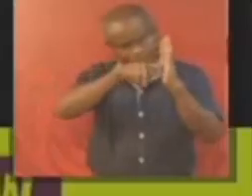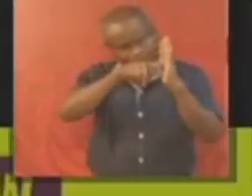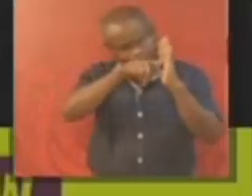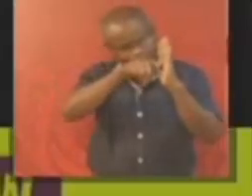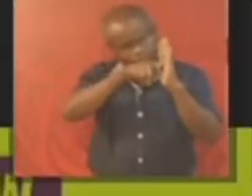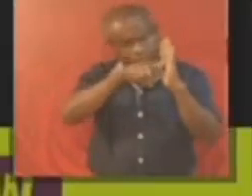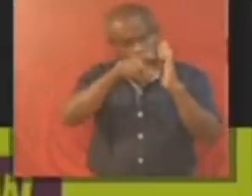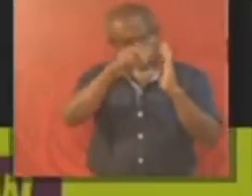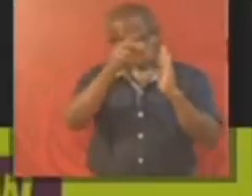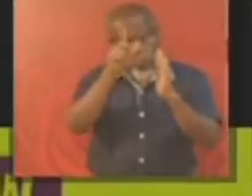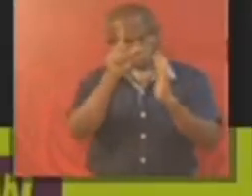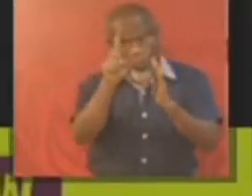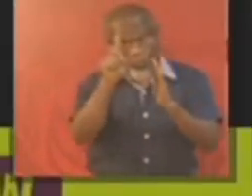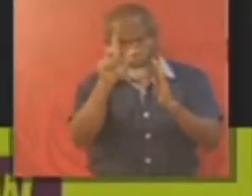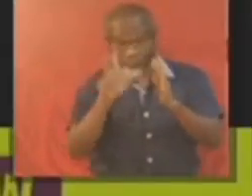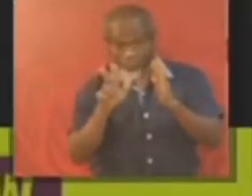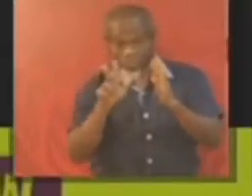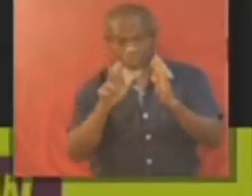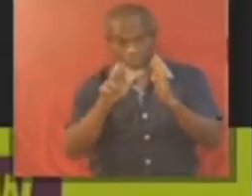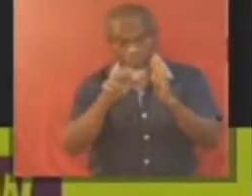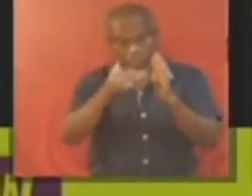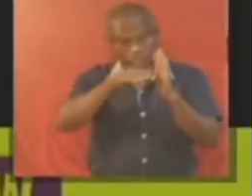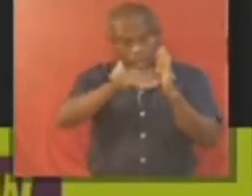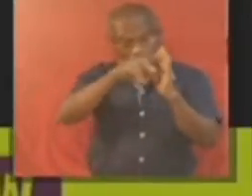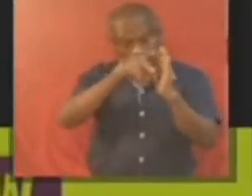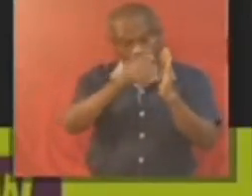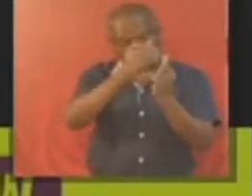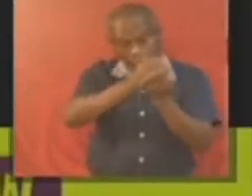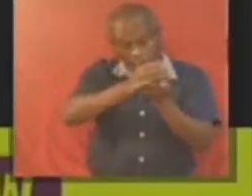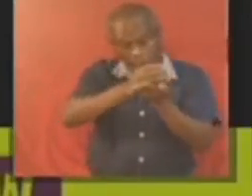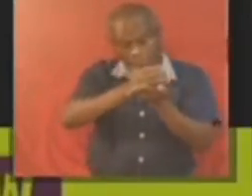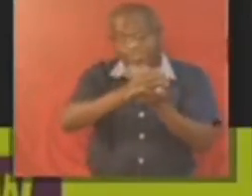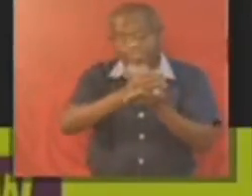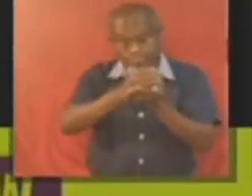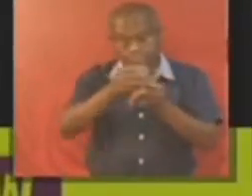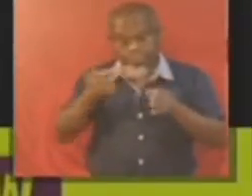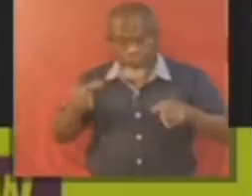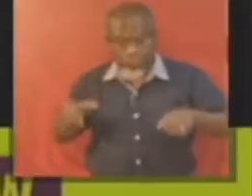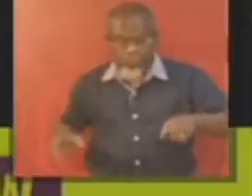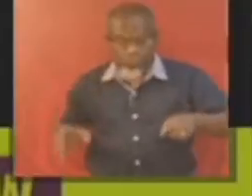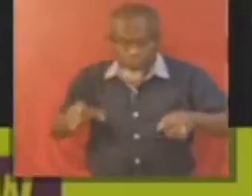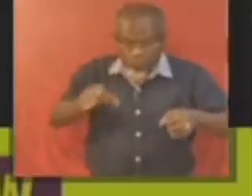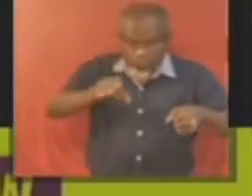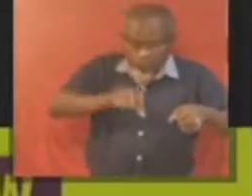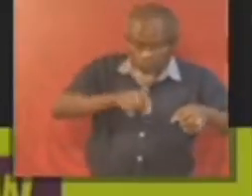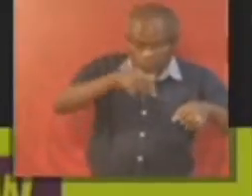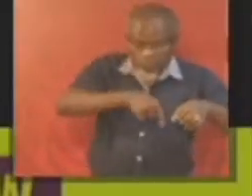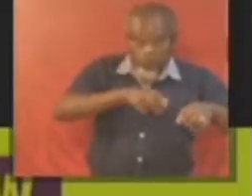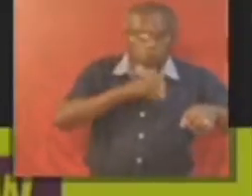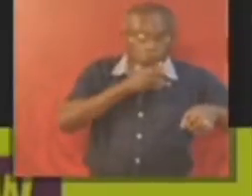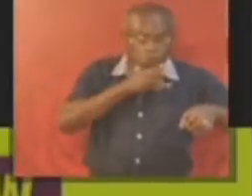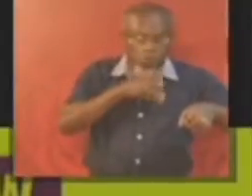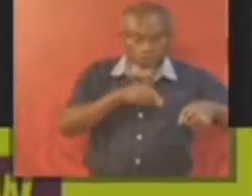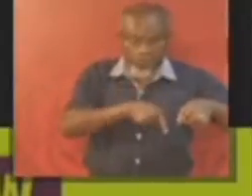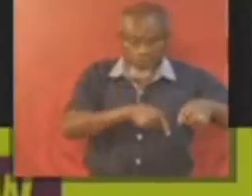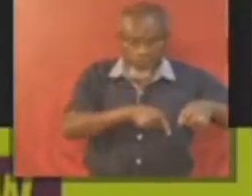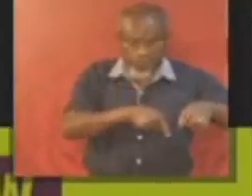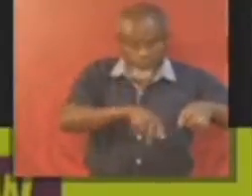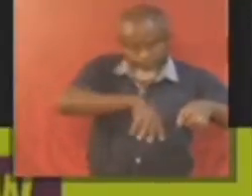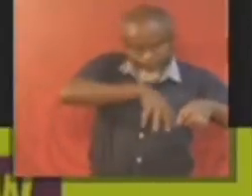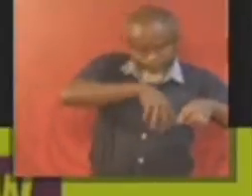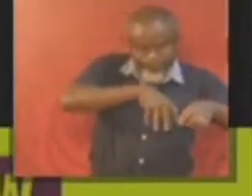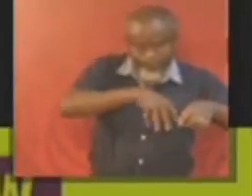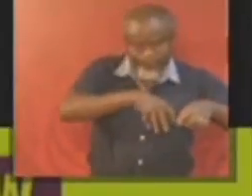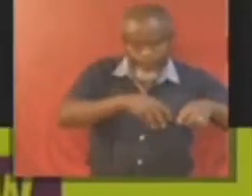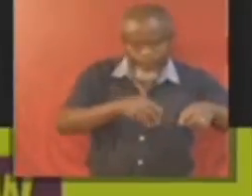Easy ways to keep cleaning is to have smaller bottles with the bleach and water mixture on hand. So after you've done the big mix, pour it into